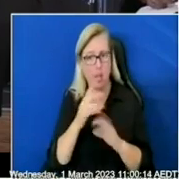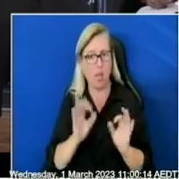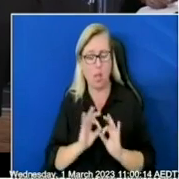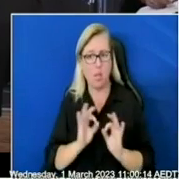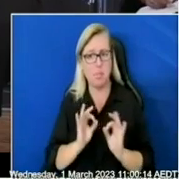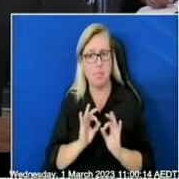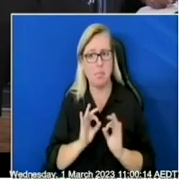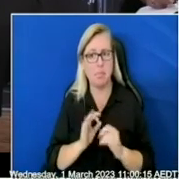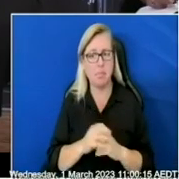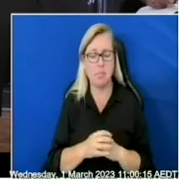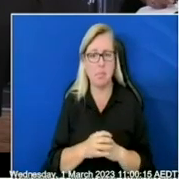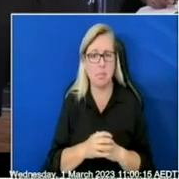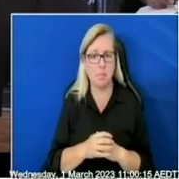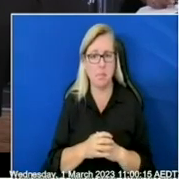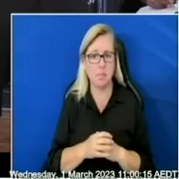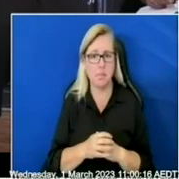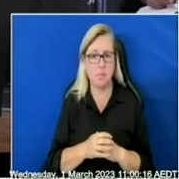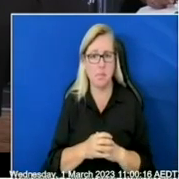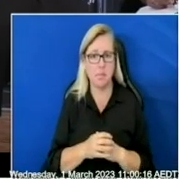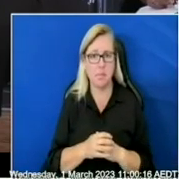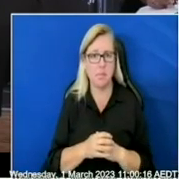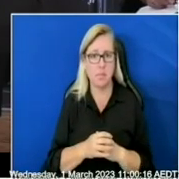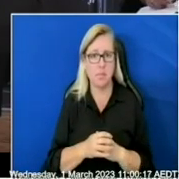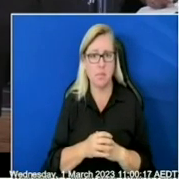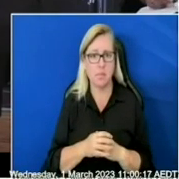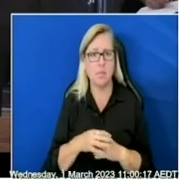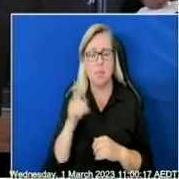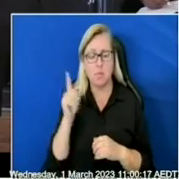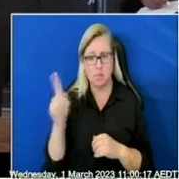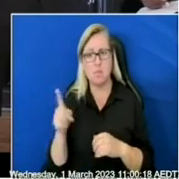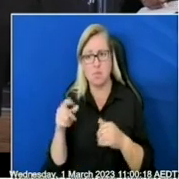especially Auntie Glore, because Auntie Glore and Auntie Letty.